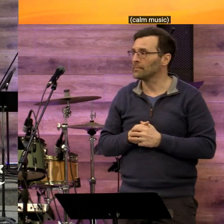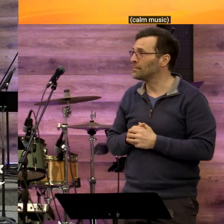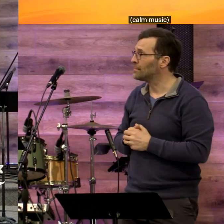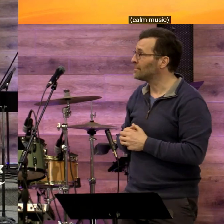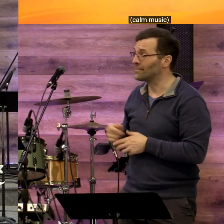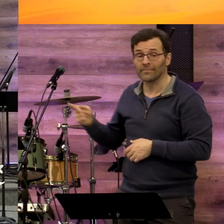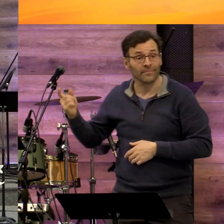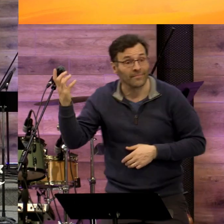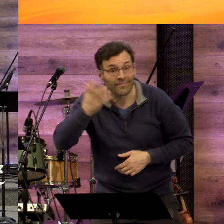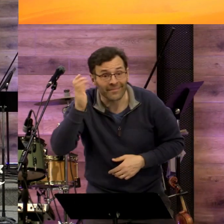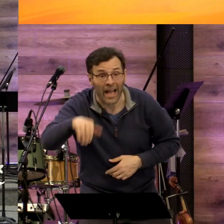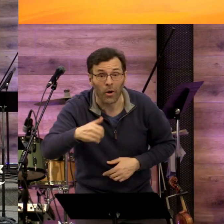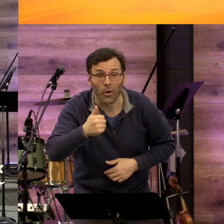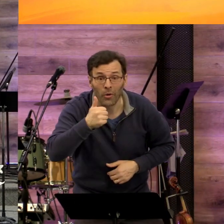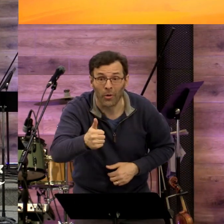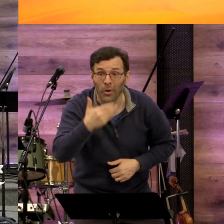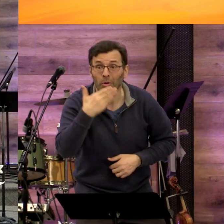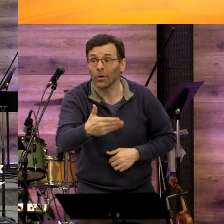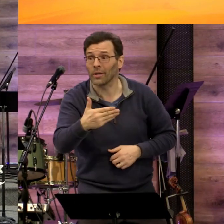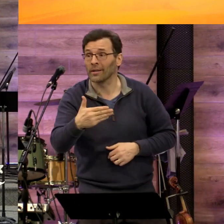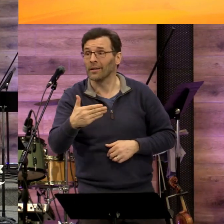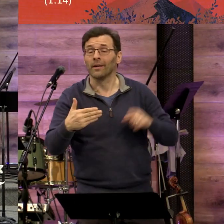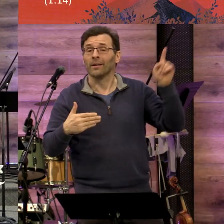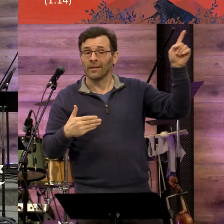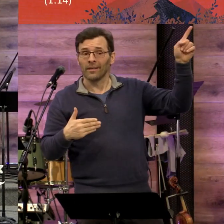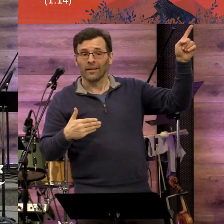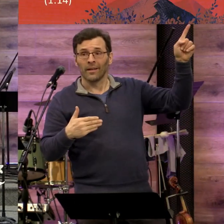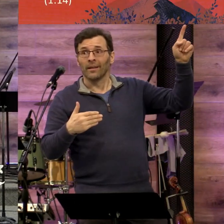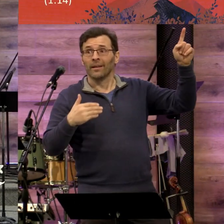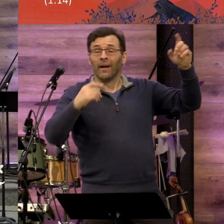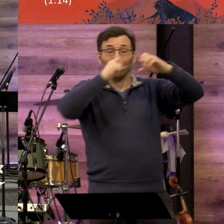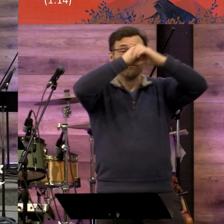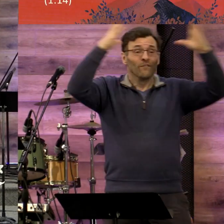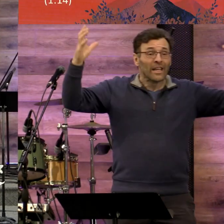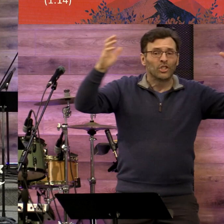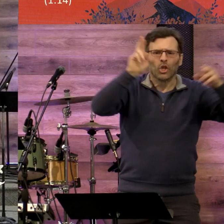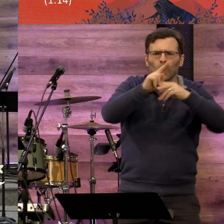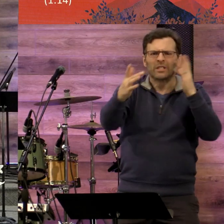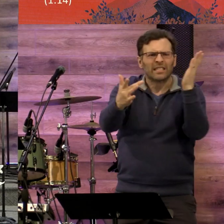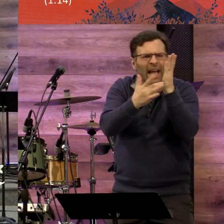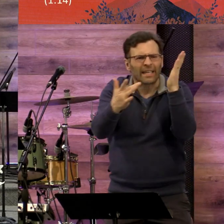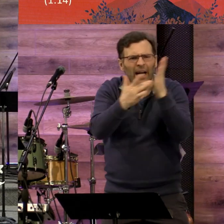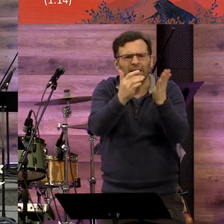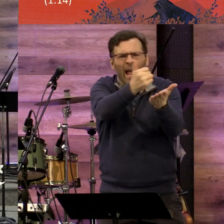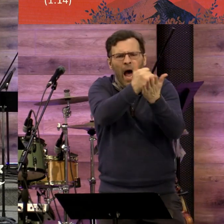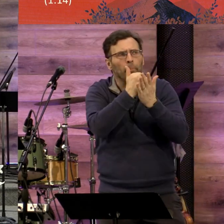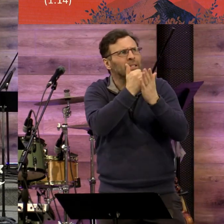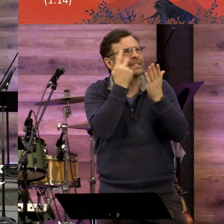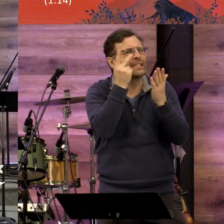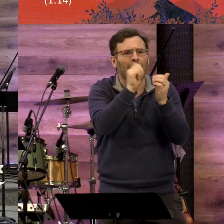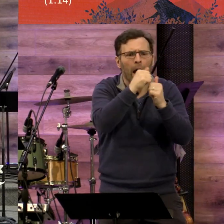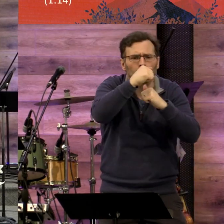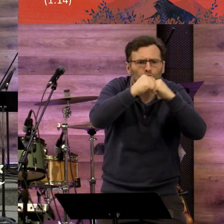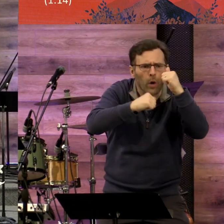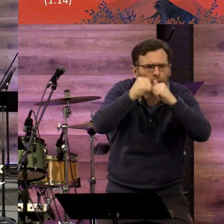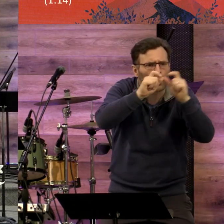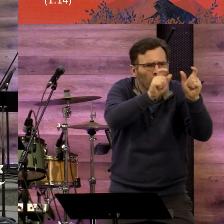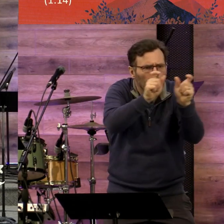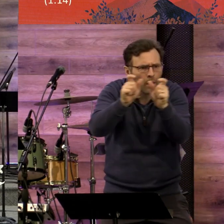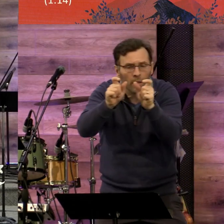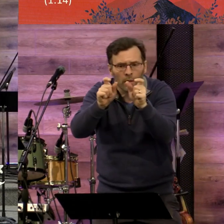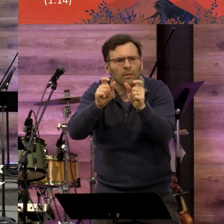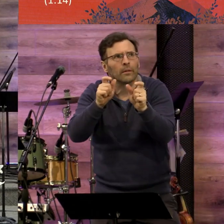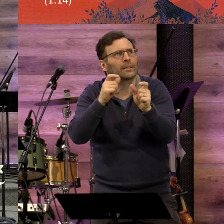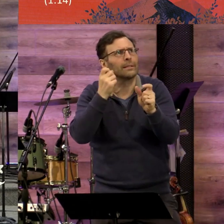Oh, isn't that so good? It just visually uses technology to help us understand and comprehend the Bible. If you like